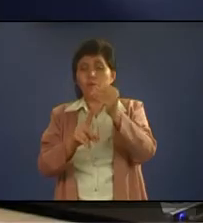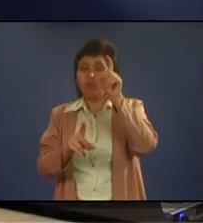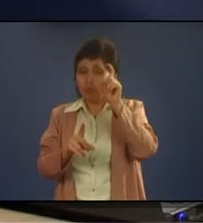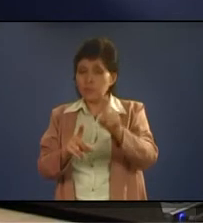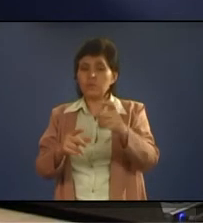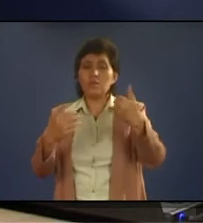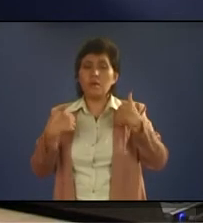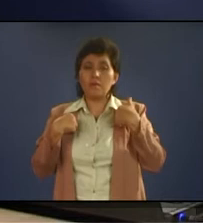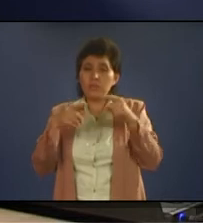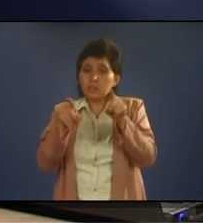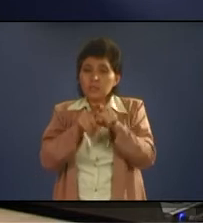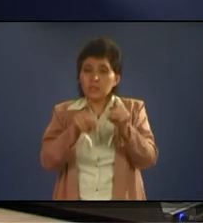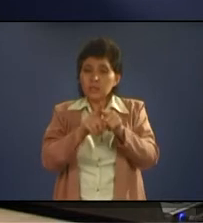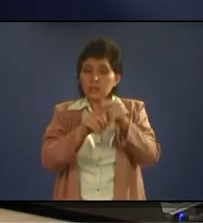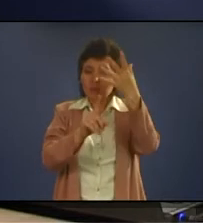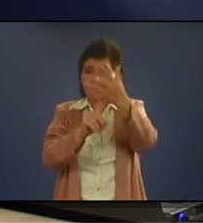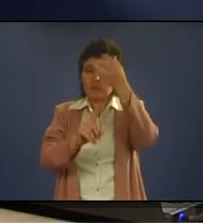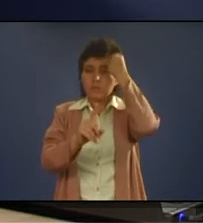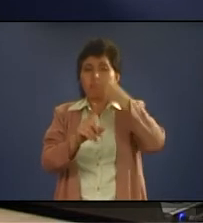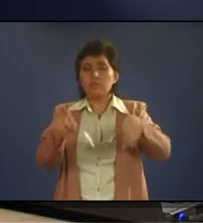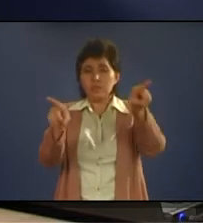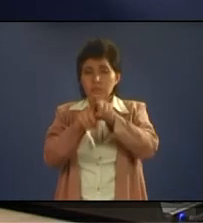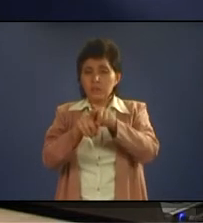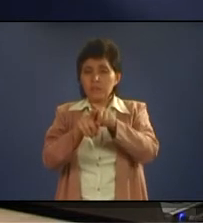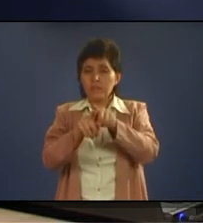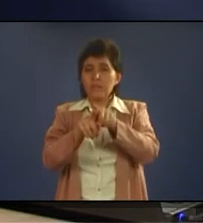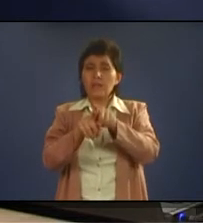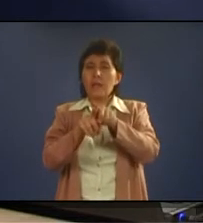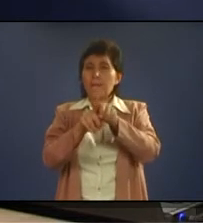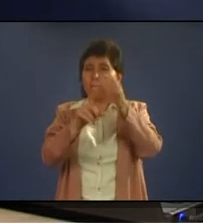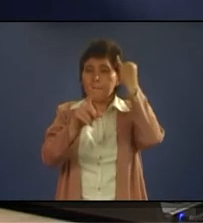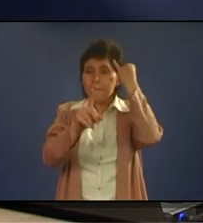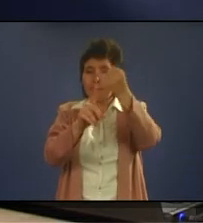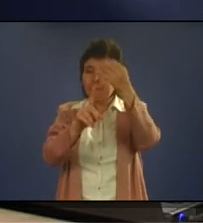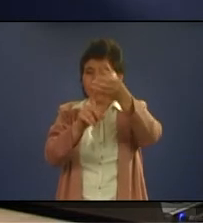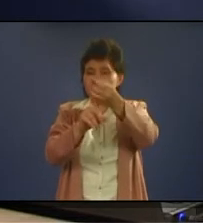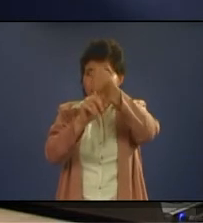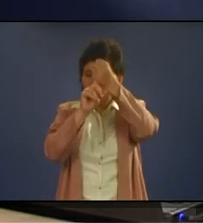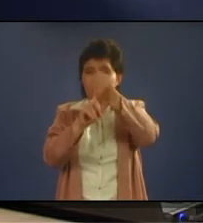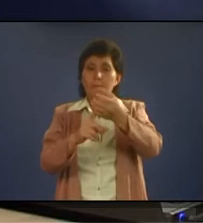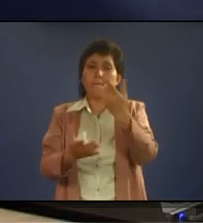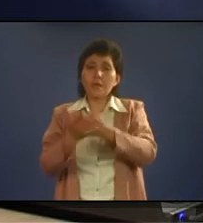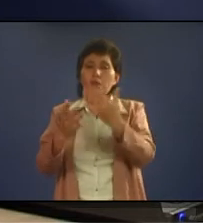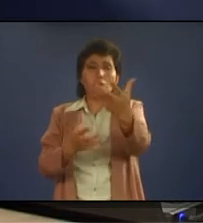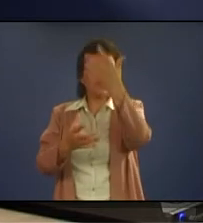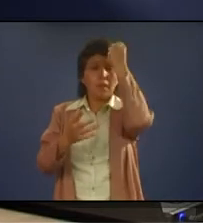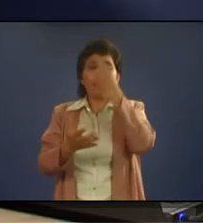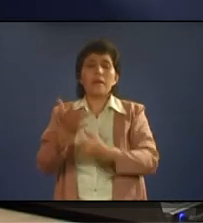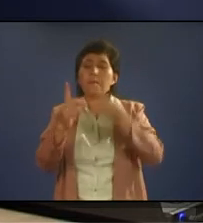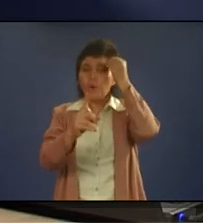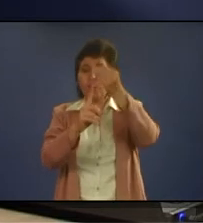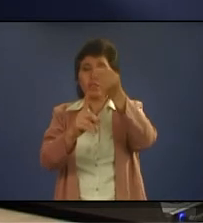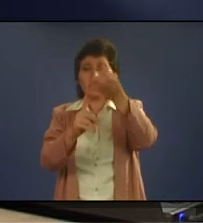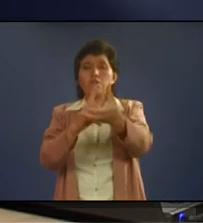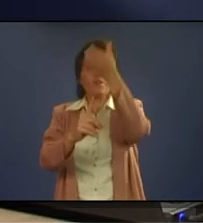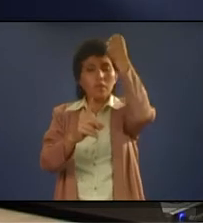goals. What is the purpose of your group? Okay? Sometimes I would meet with my friends because our goals is